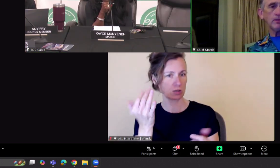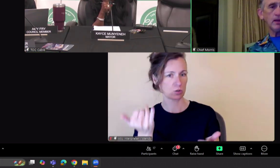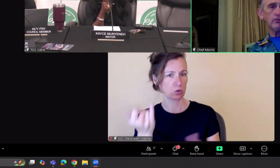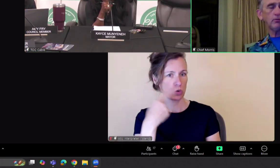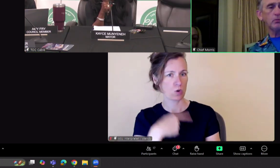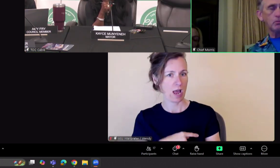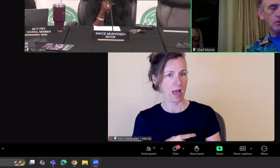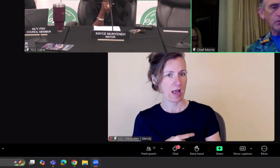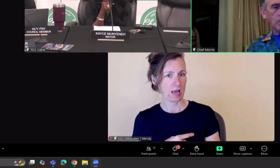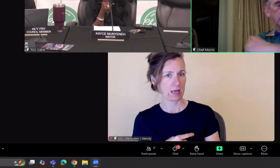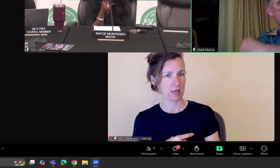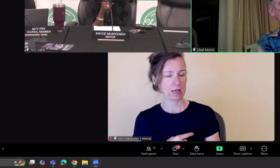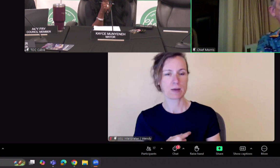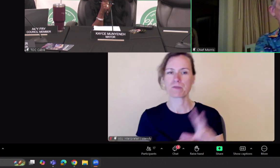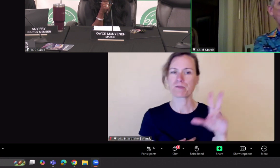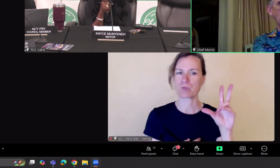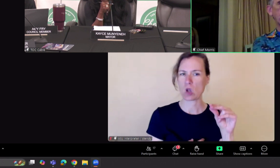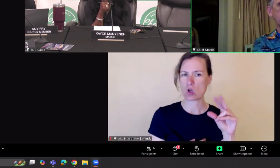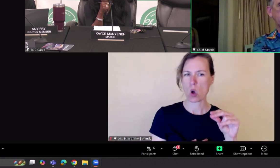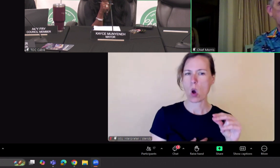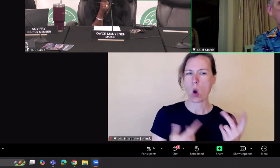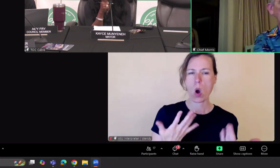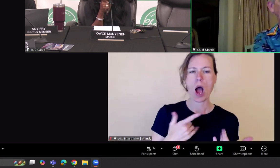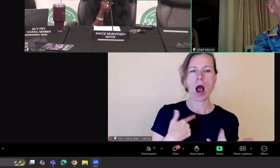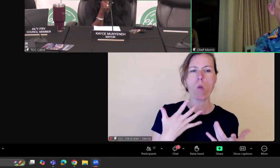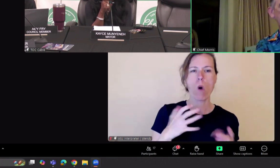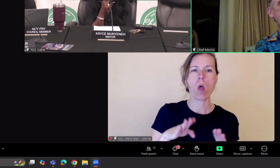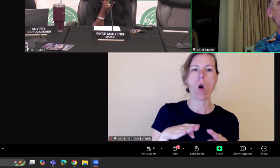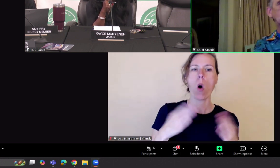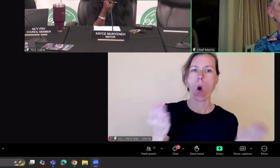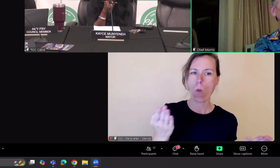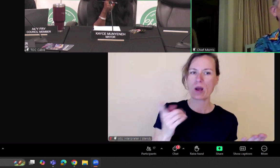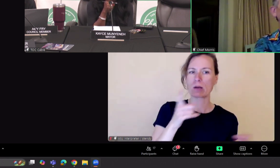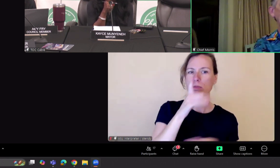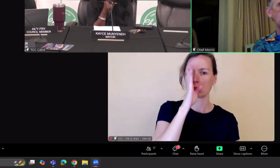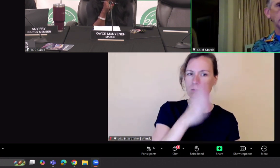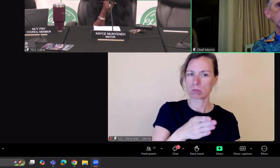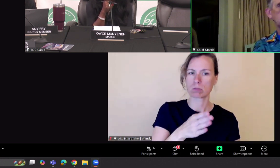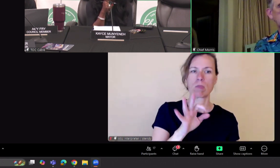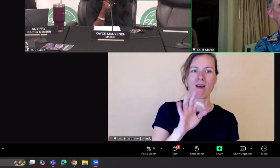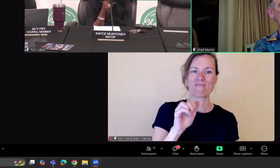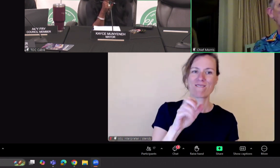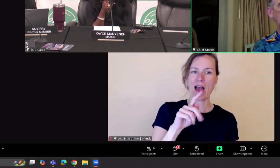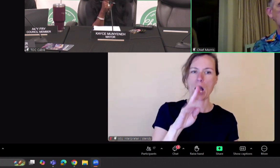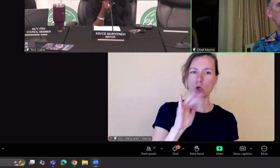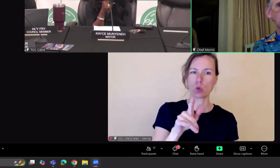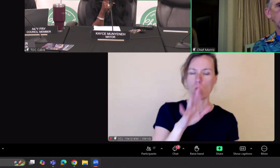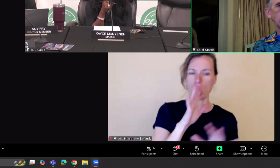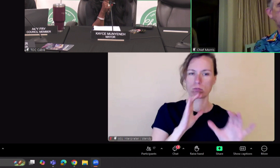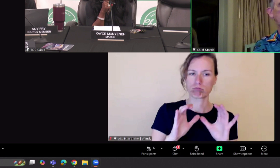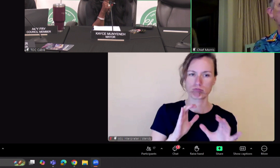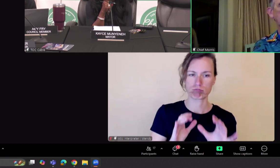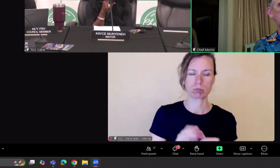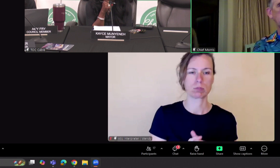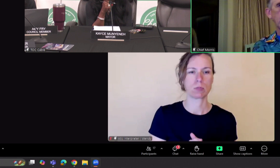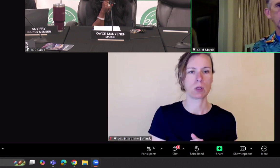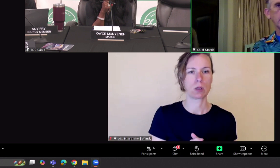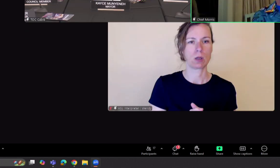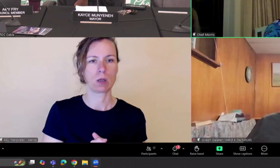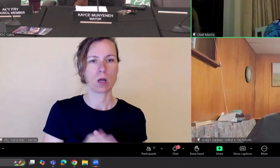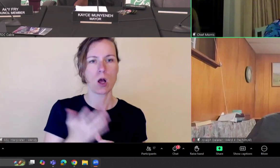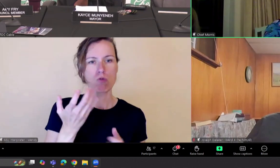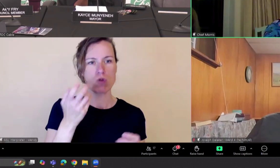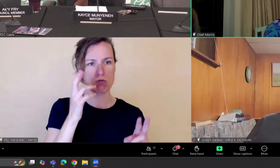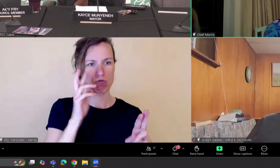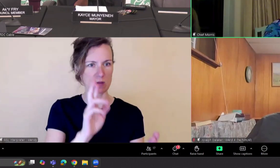No, ma'am. I wanted to be able to have an open, frank, candid, factual discussion. And respectfully, I want to remind the mayor